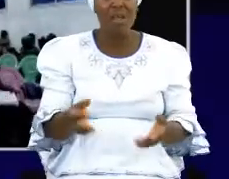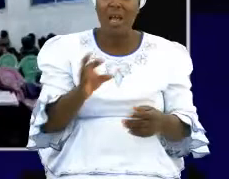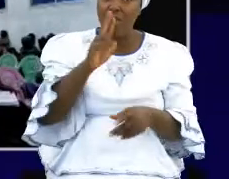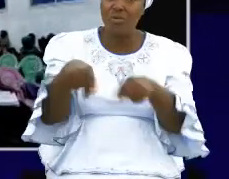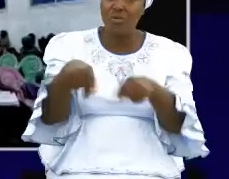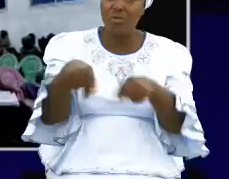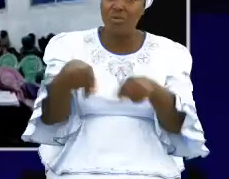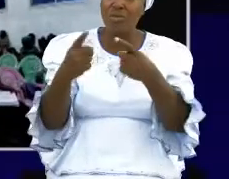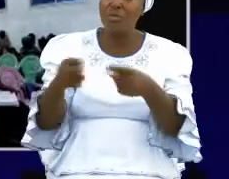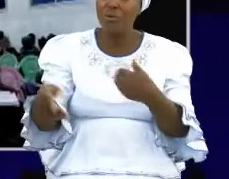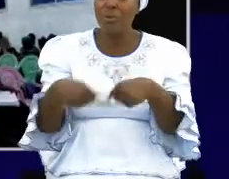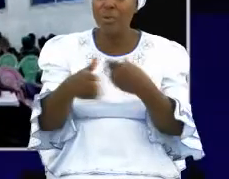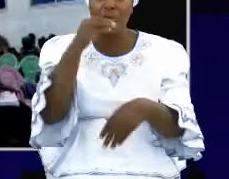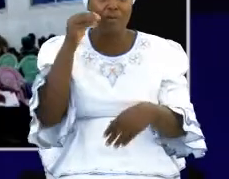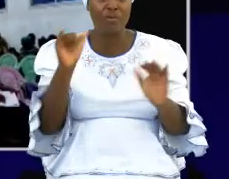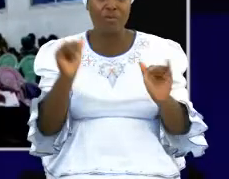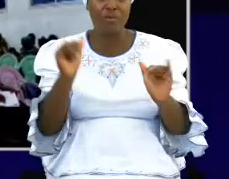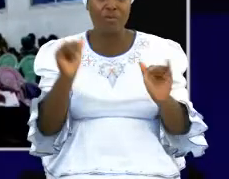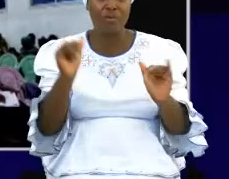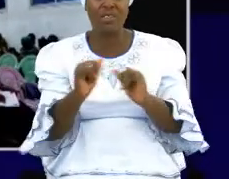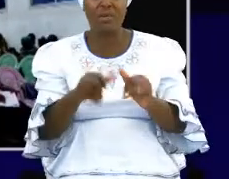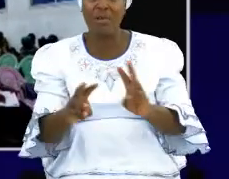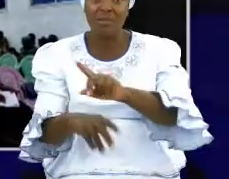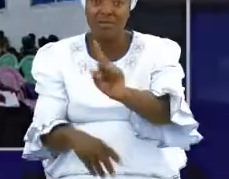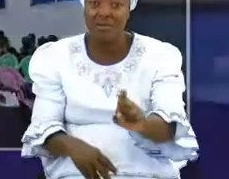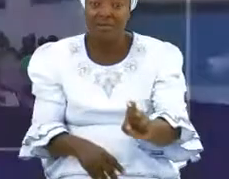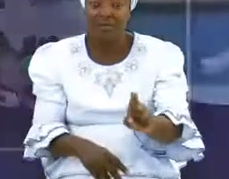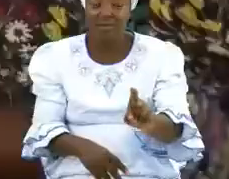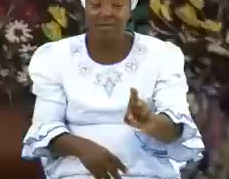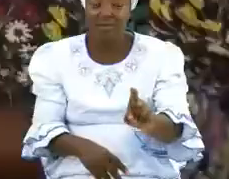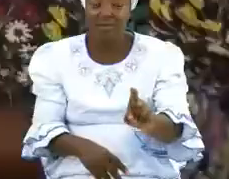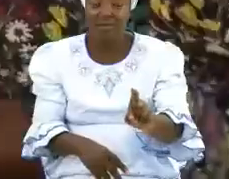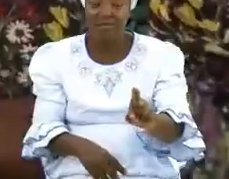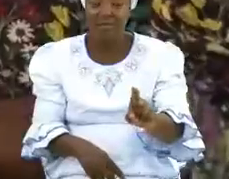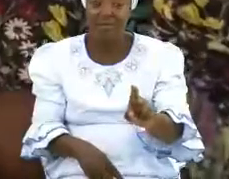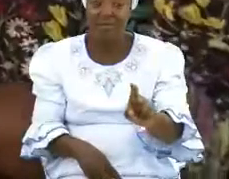you came? I can't hear my people.